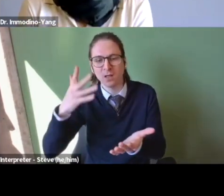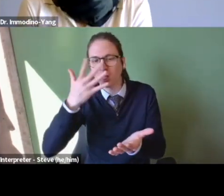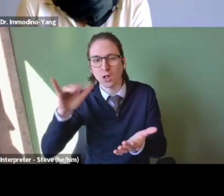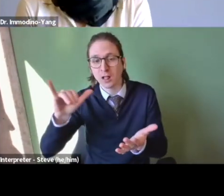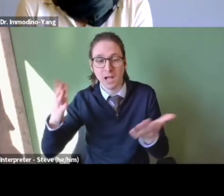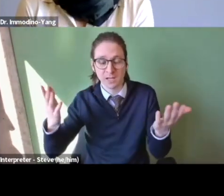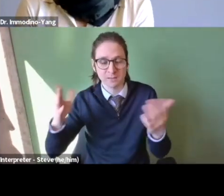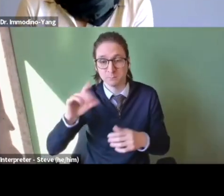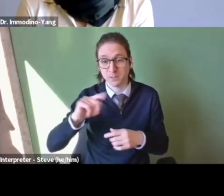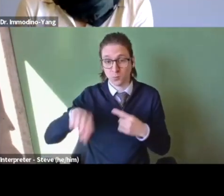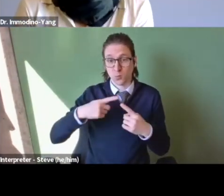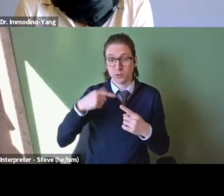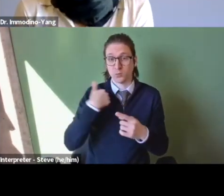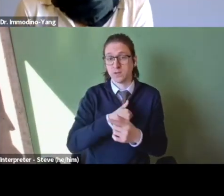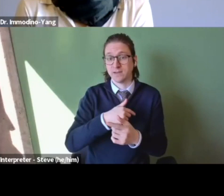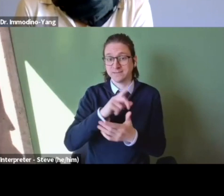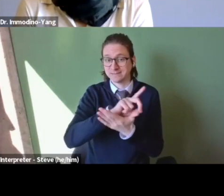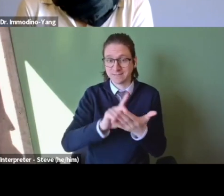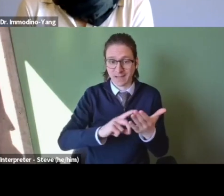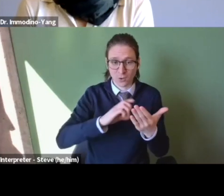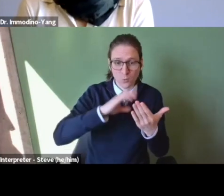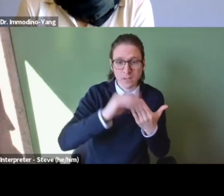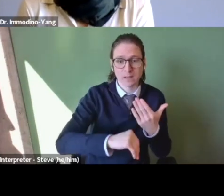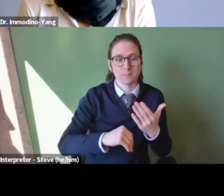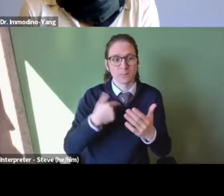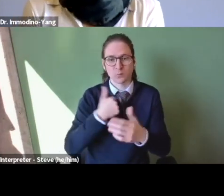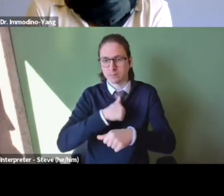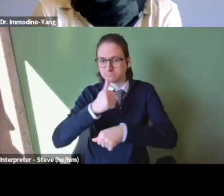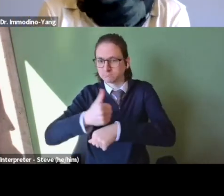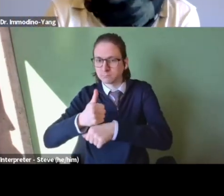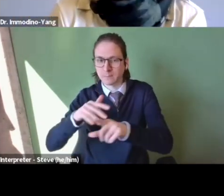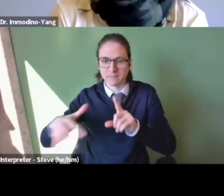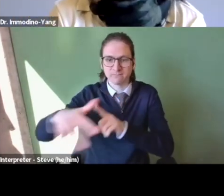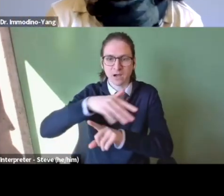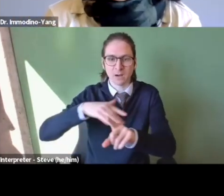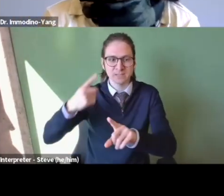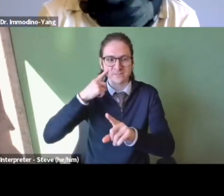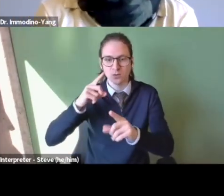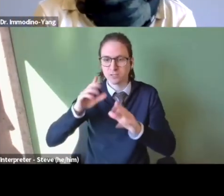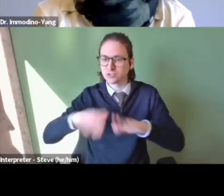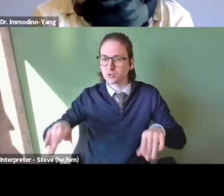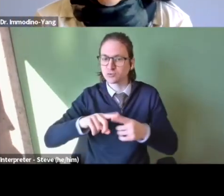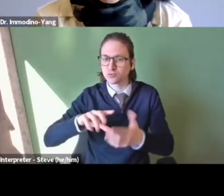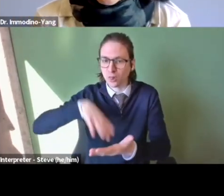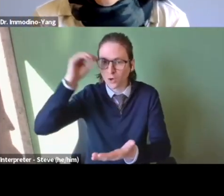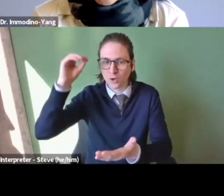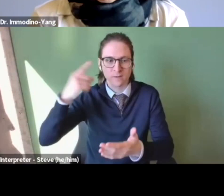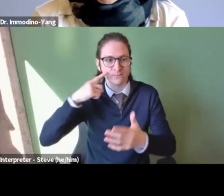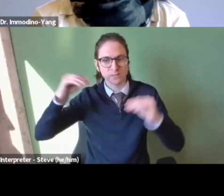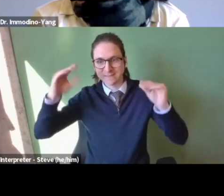for kids and for teachers is, what are people here having emotion